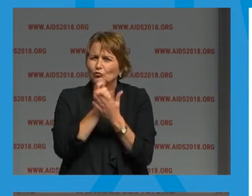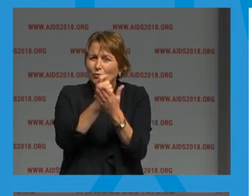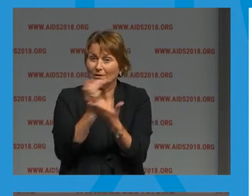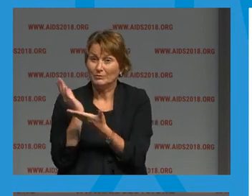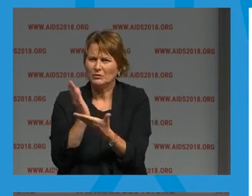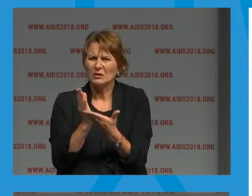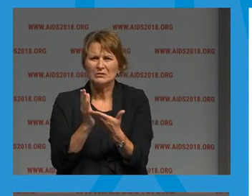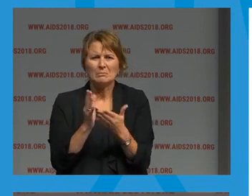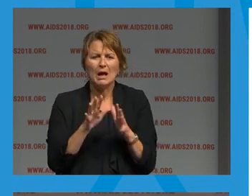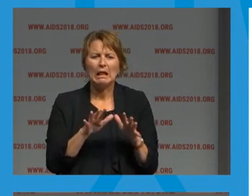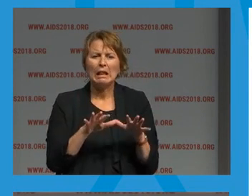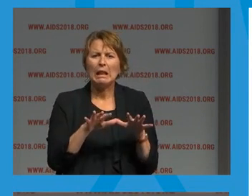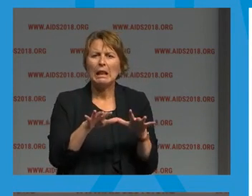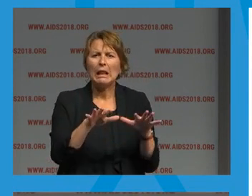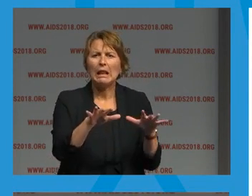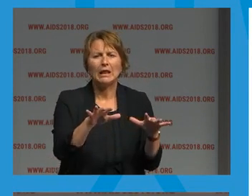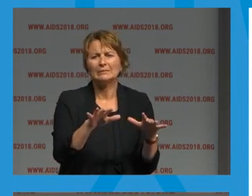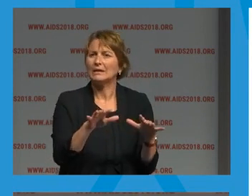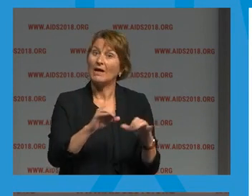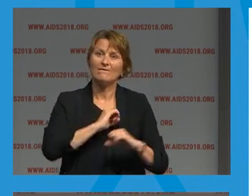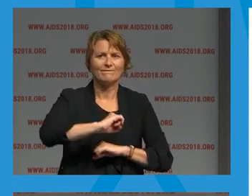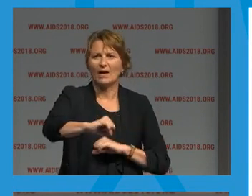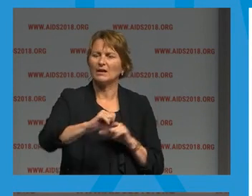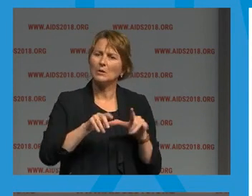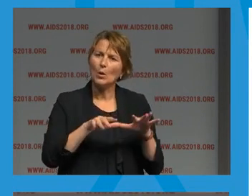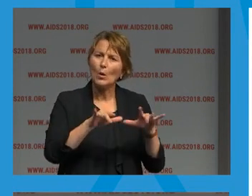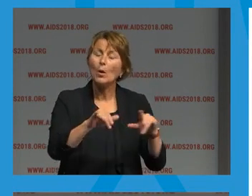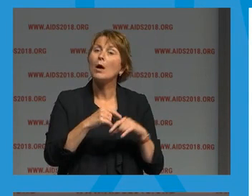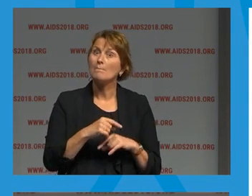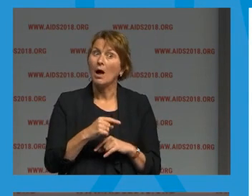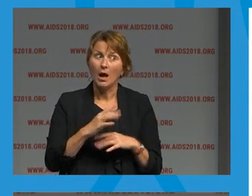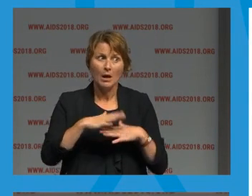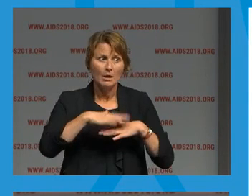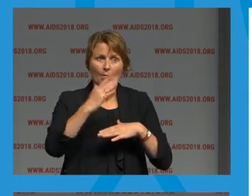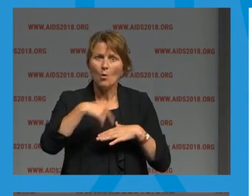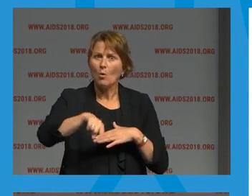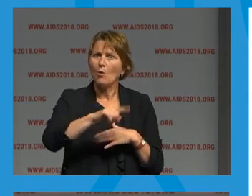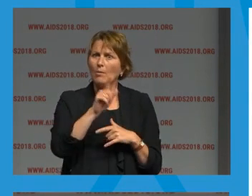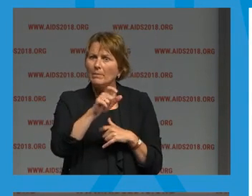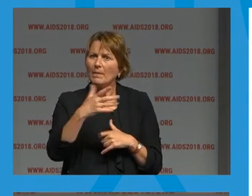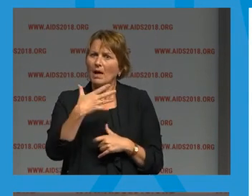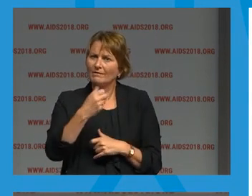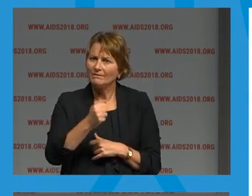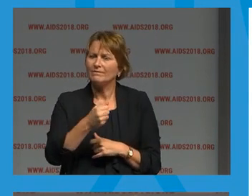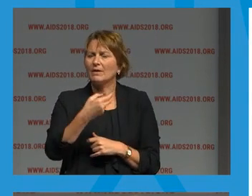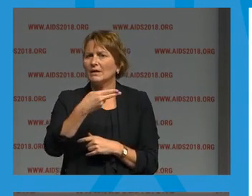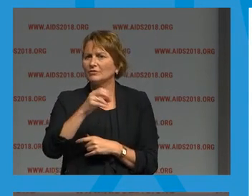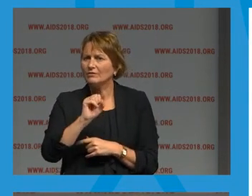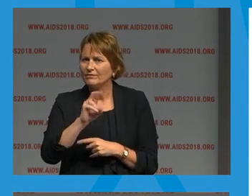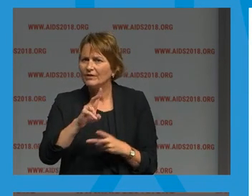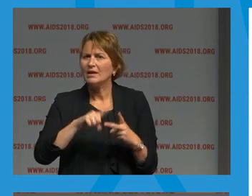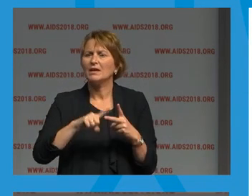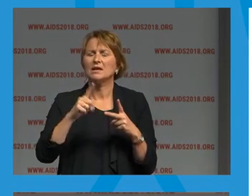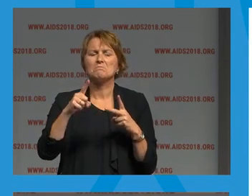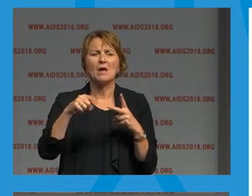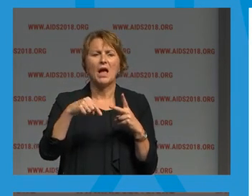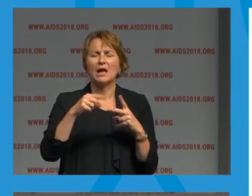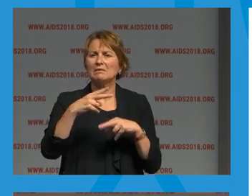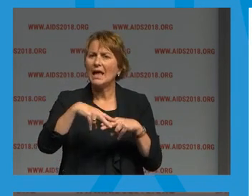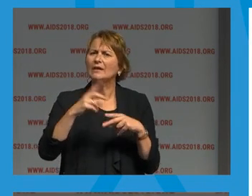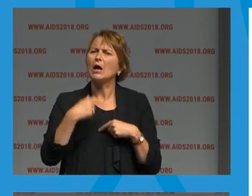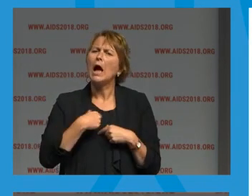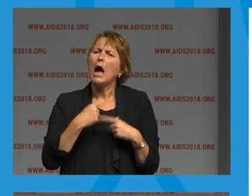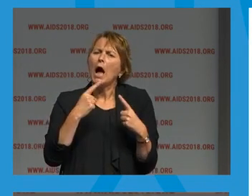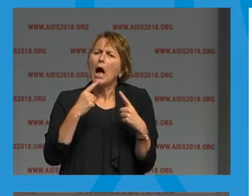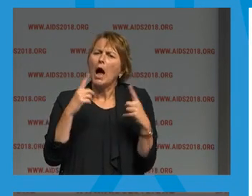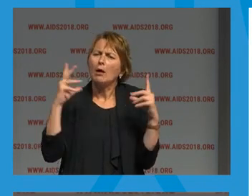Despite significant investment per person living with HIV/AIDS, I understand that the epidemiology is complex in West and